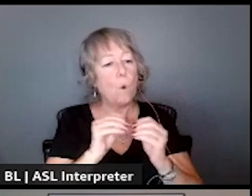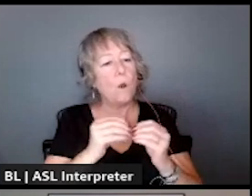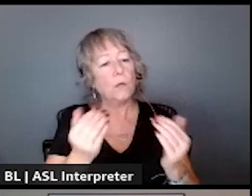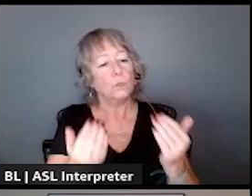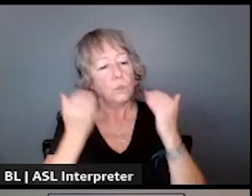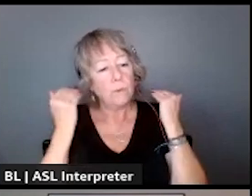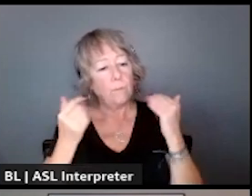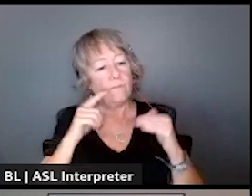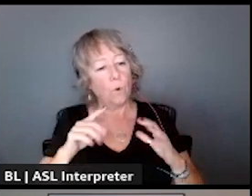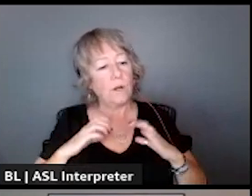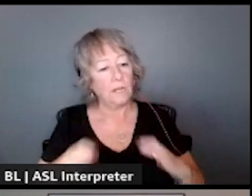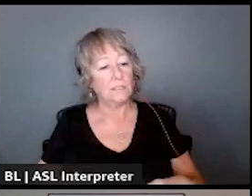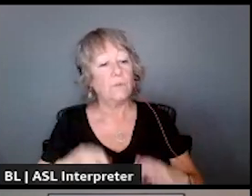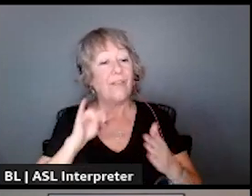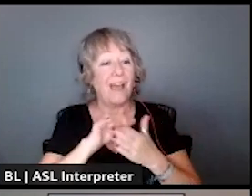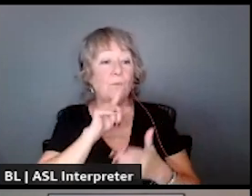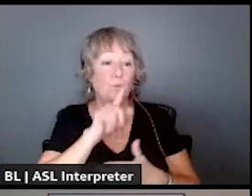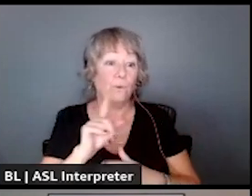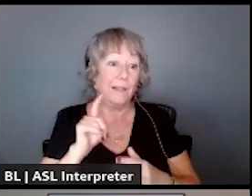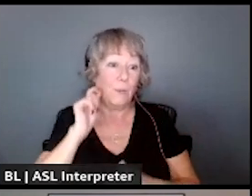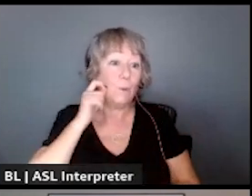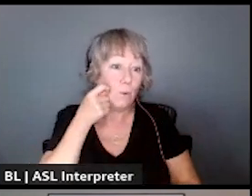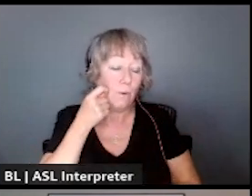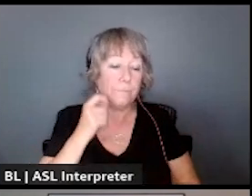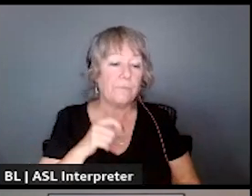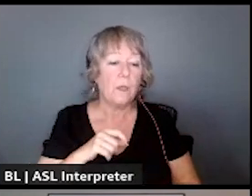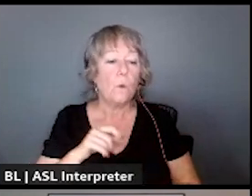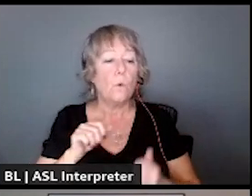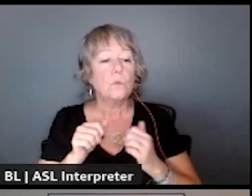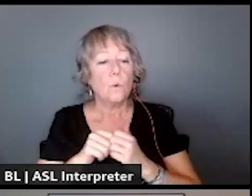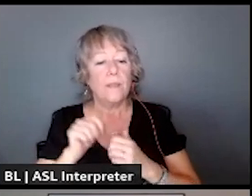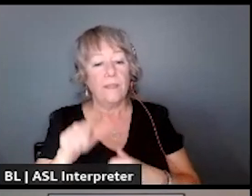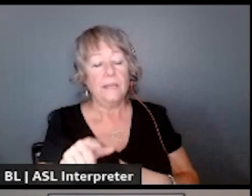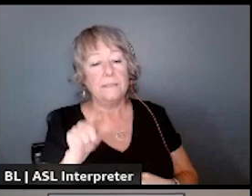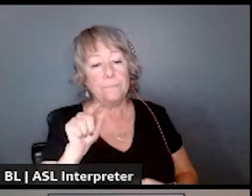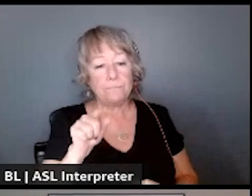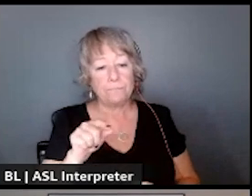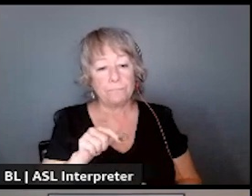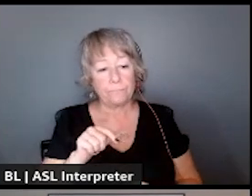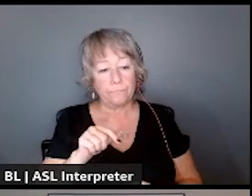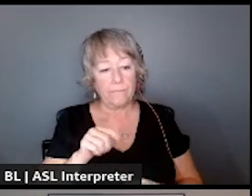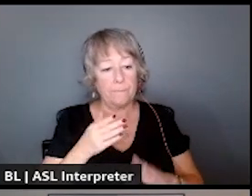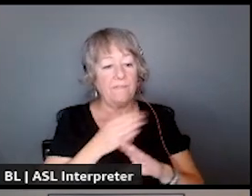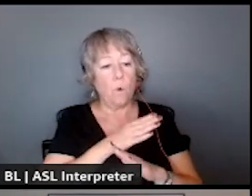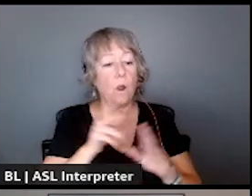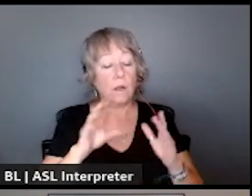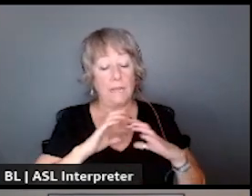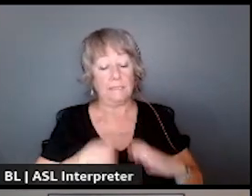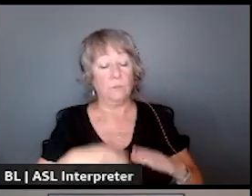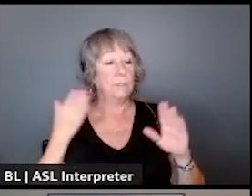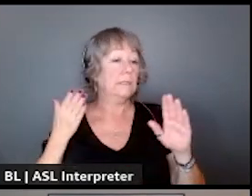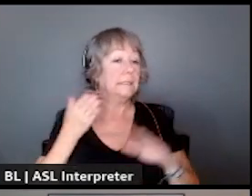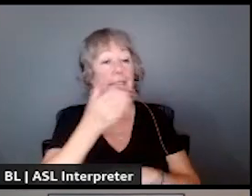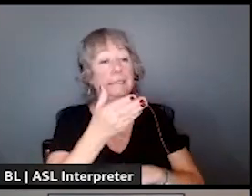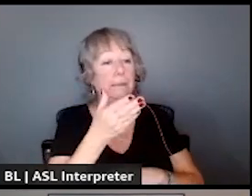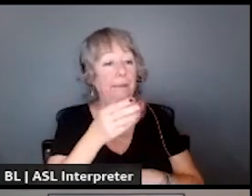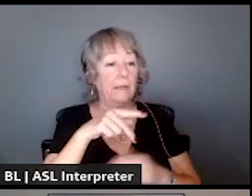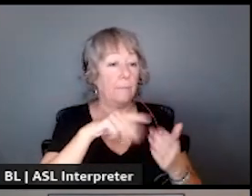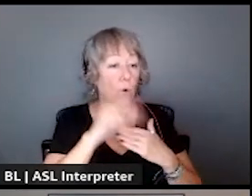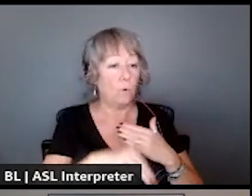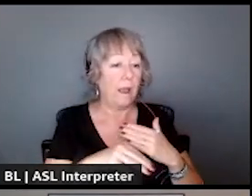like my up is my spin up electron is a 0 and my spin down electron